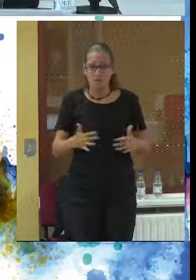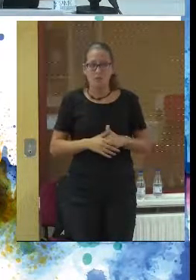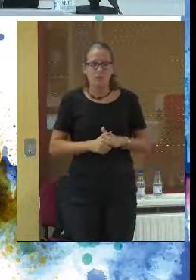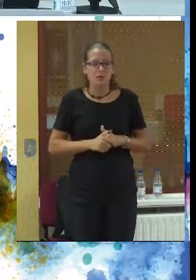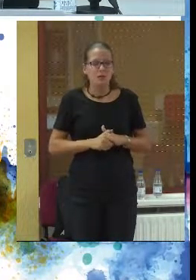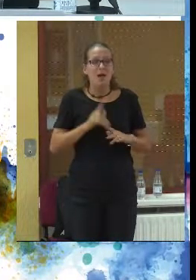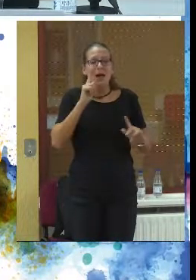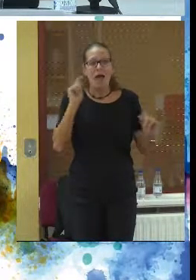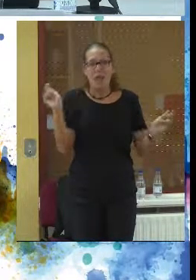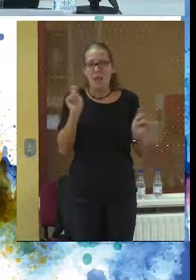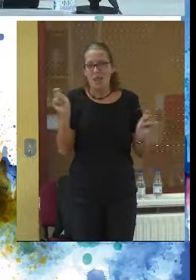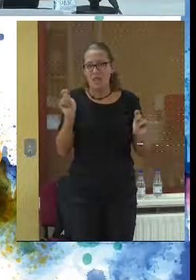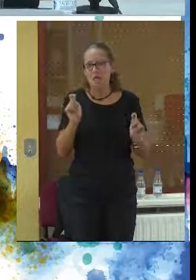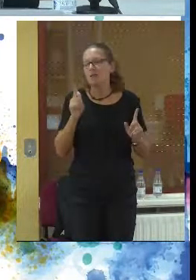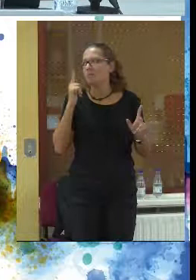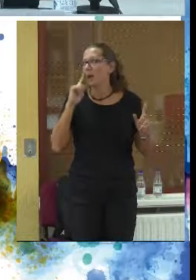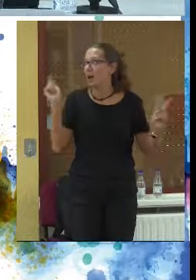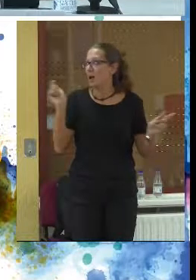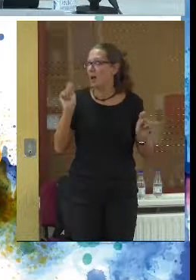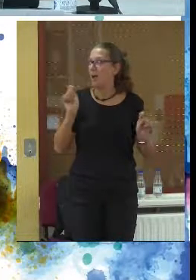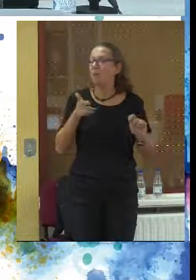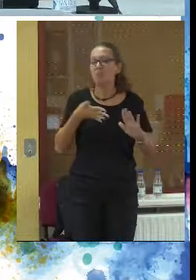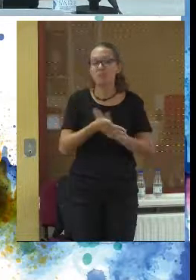I'll be short and sweet here. Now, alarms.